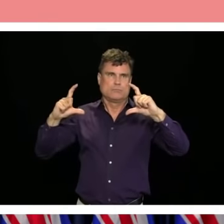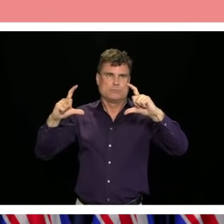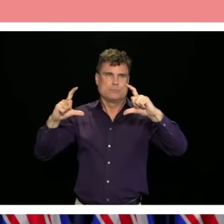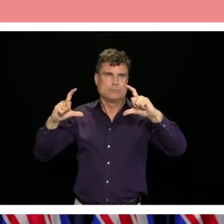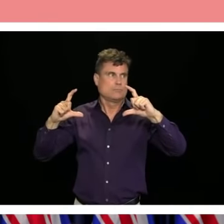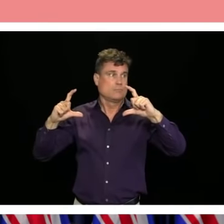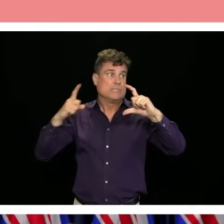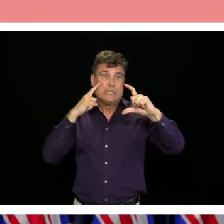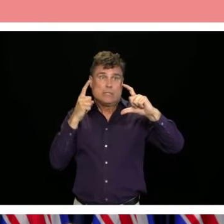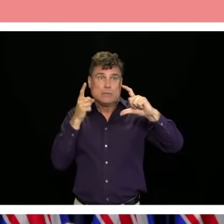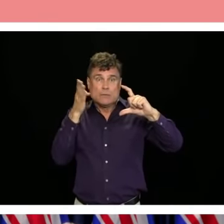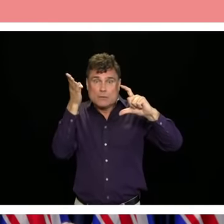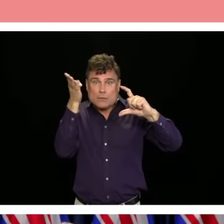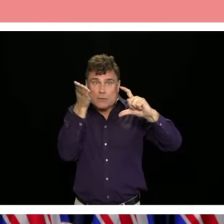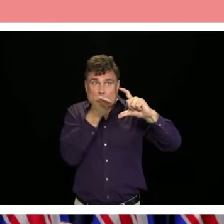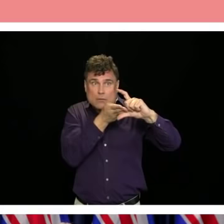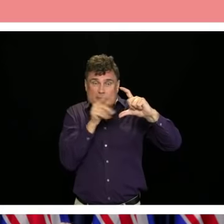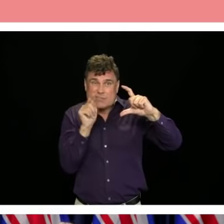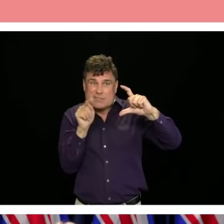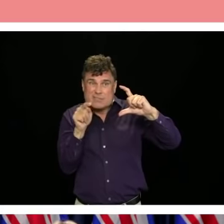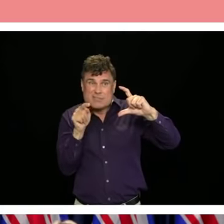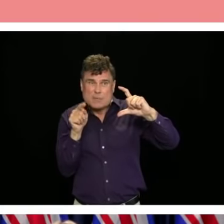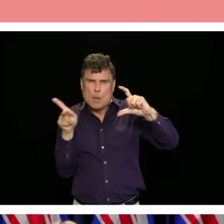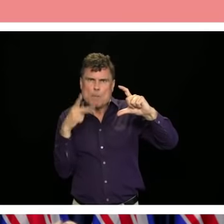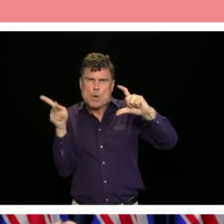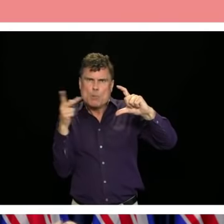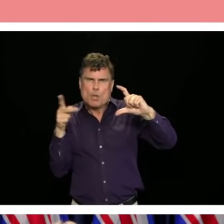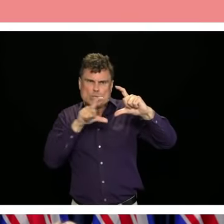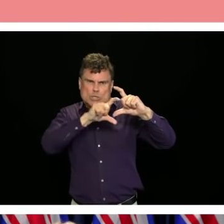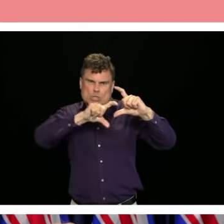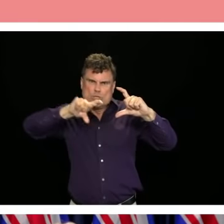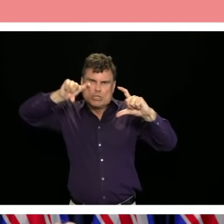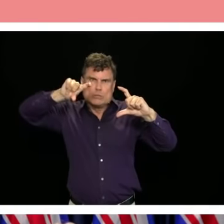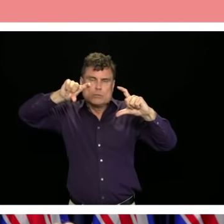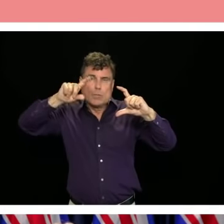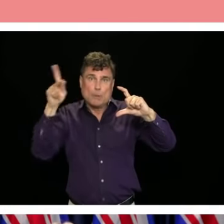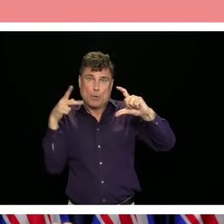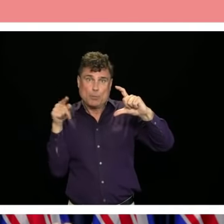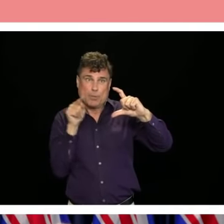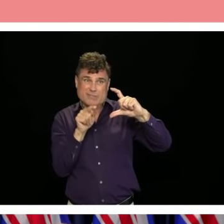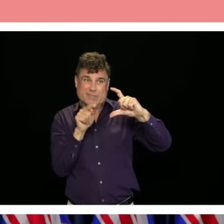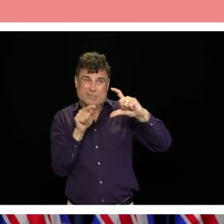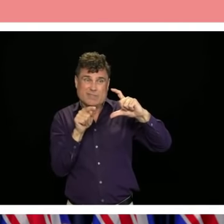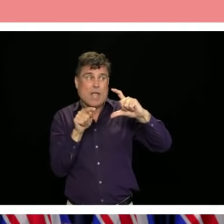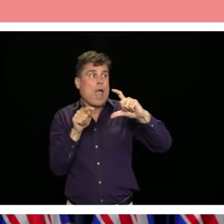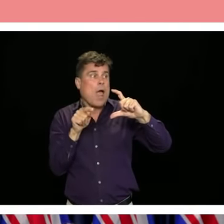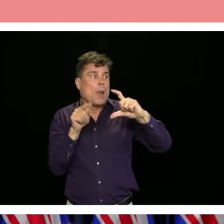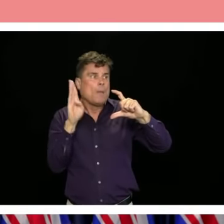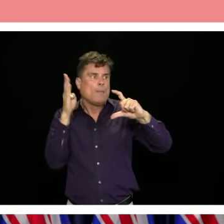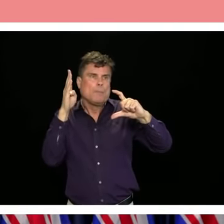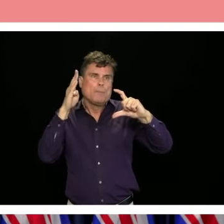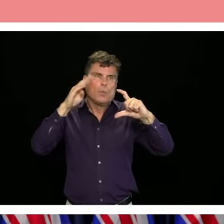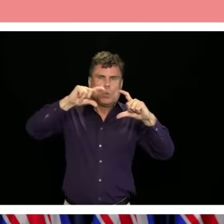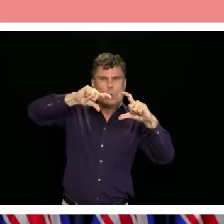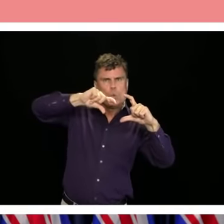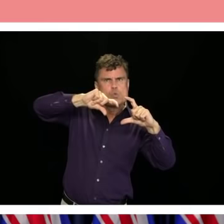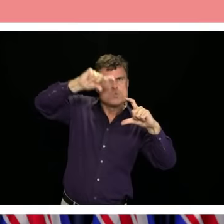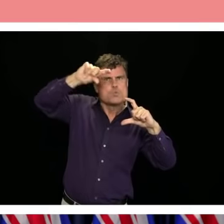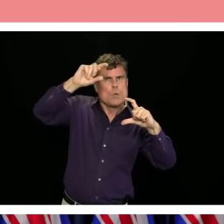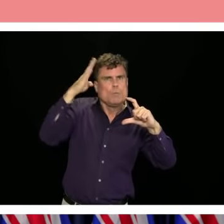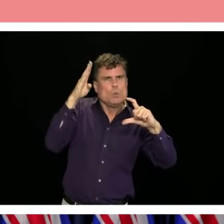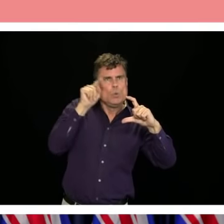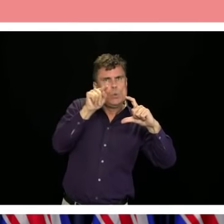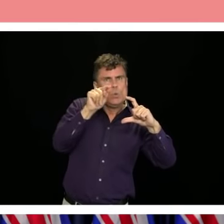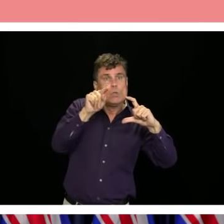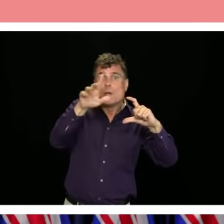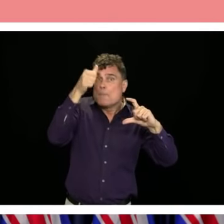again, and the size of the circle reflects the numbers of cases that we're seeing in each area. So you can see